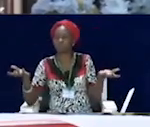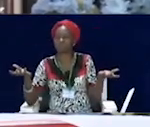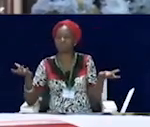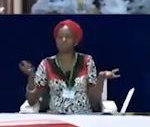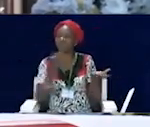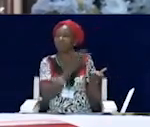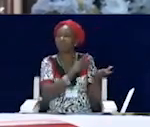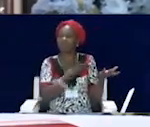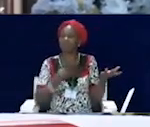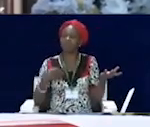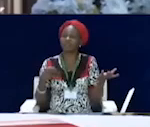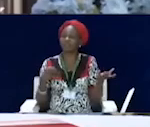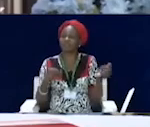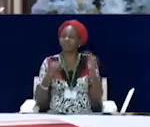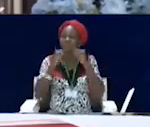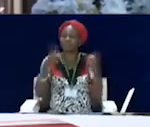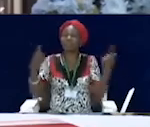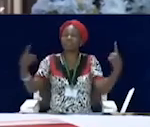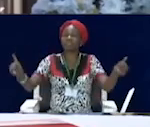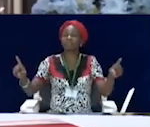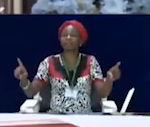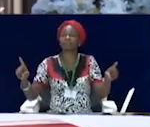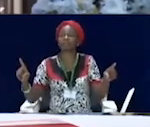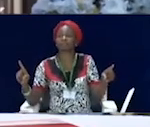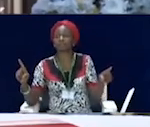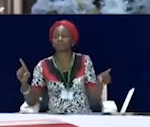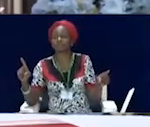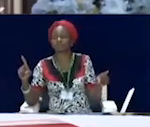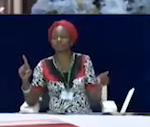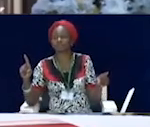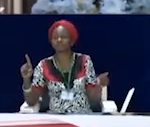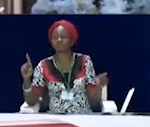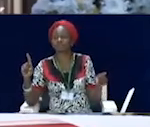And nothing happened.